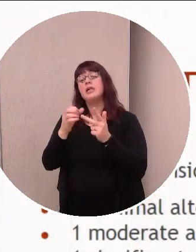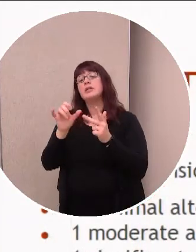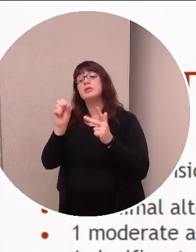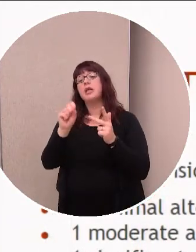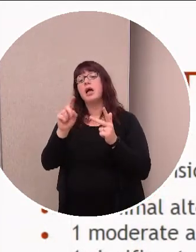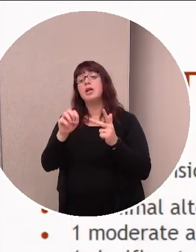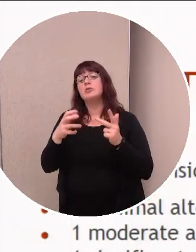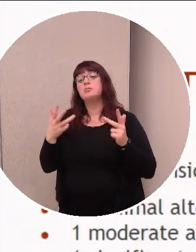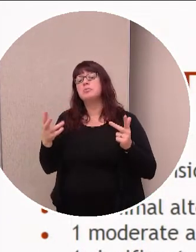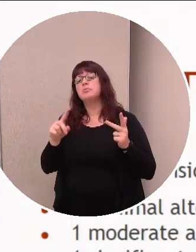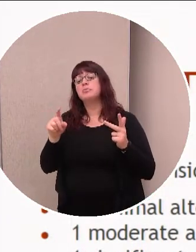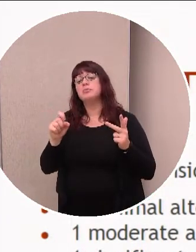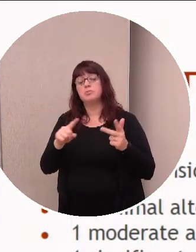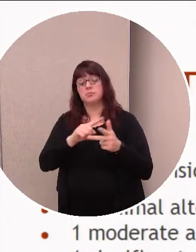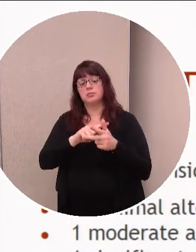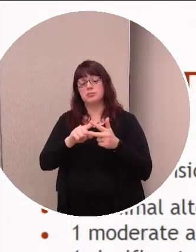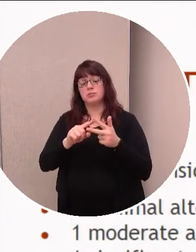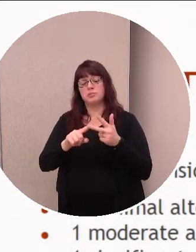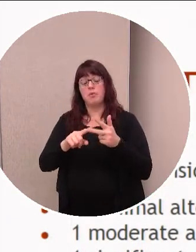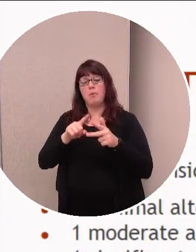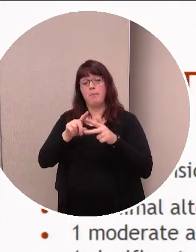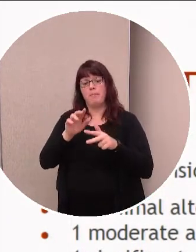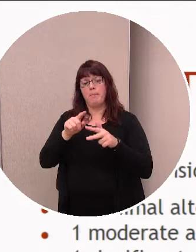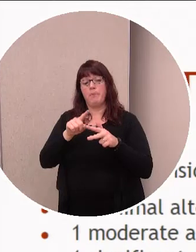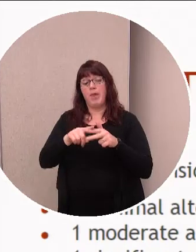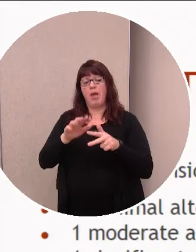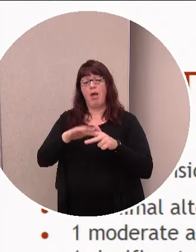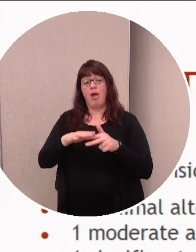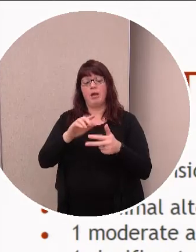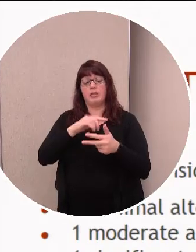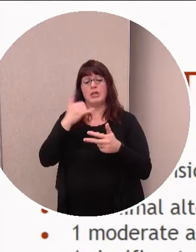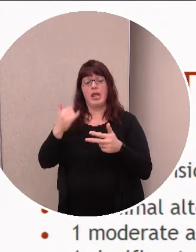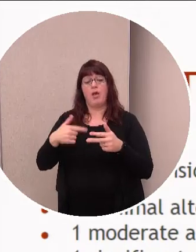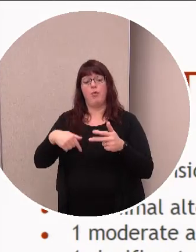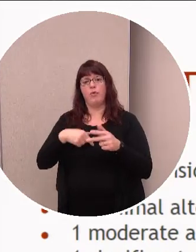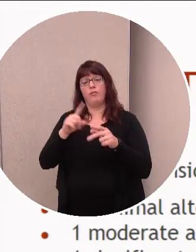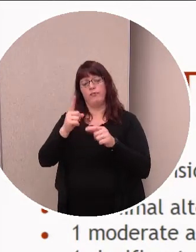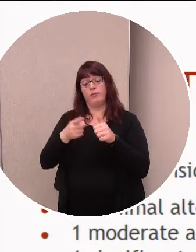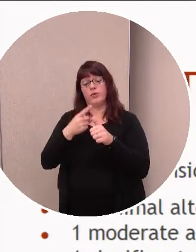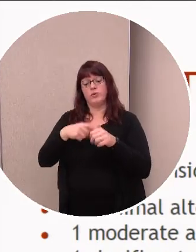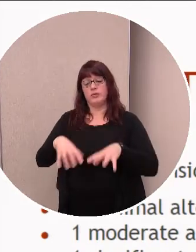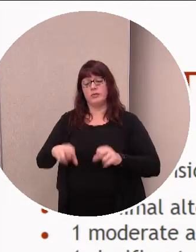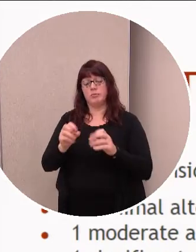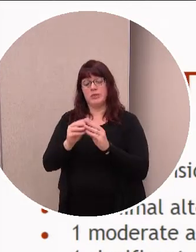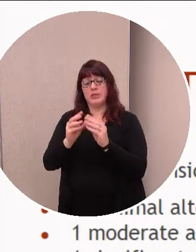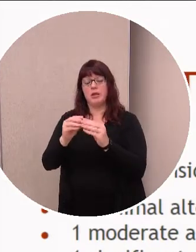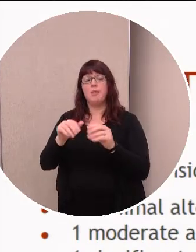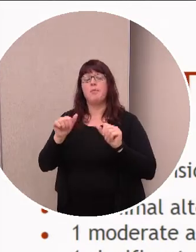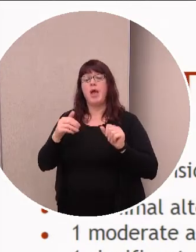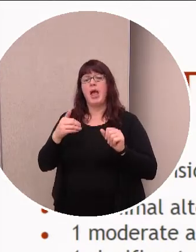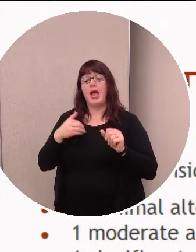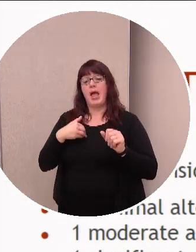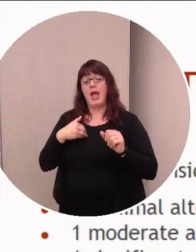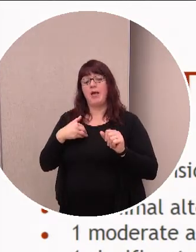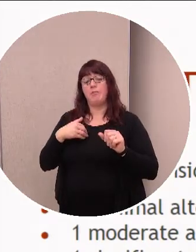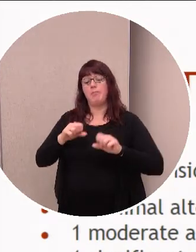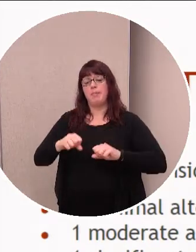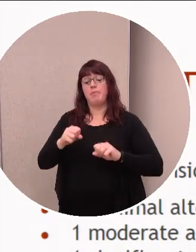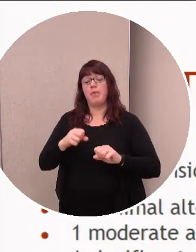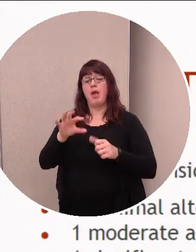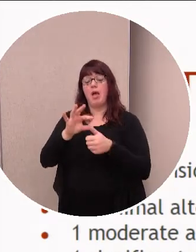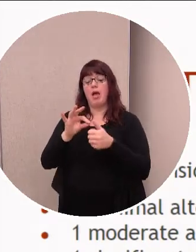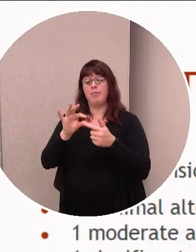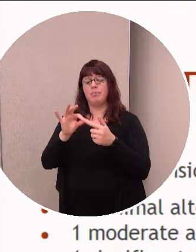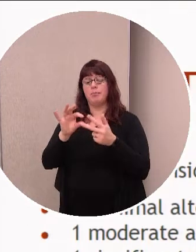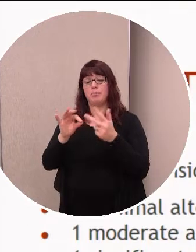there. So based on this first round of consultation, 3 possible